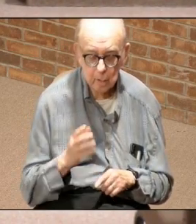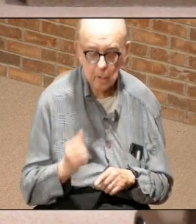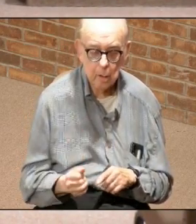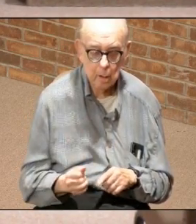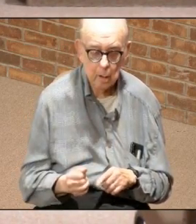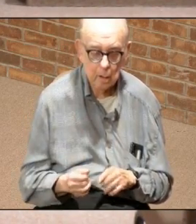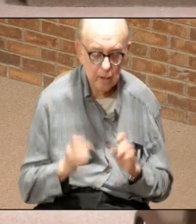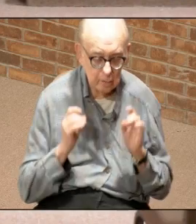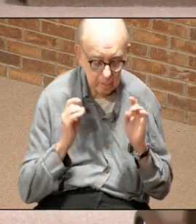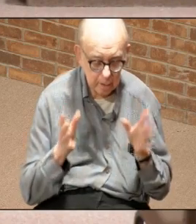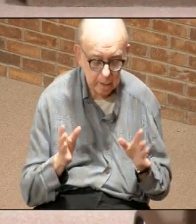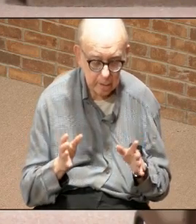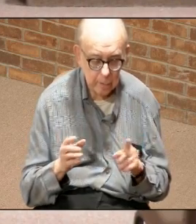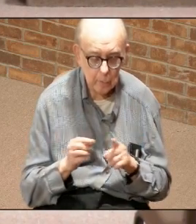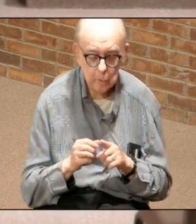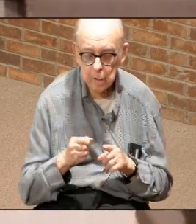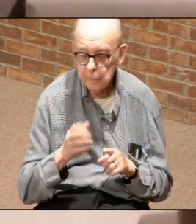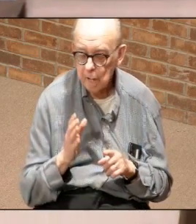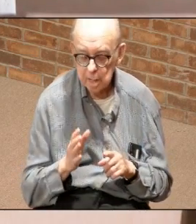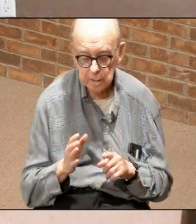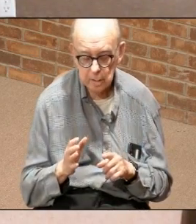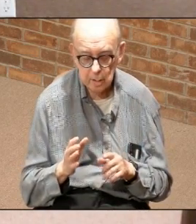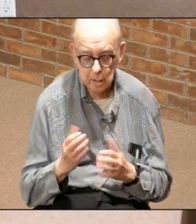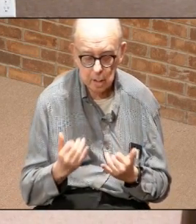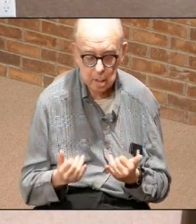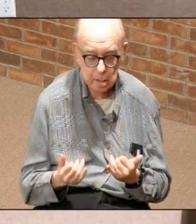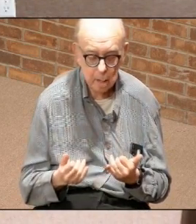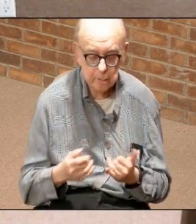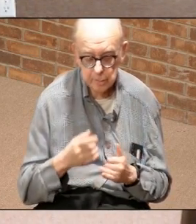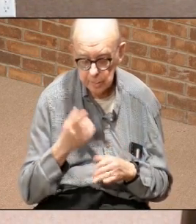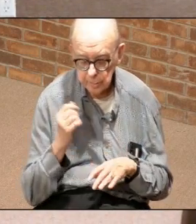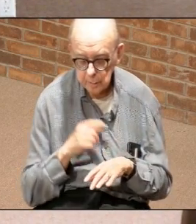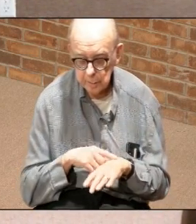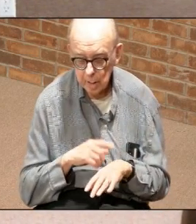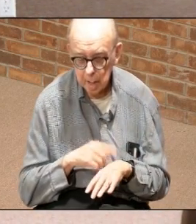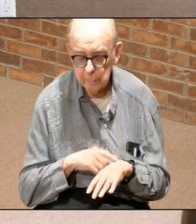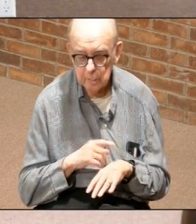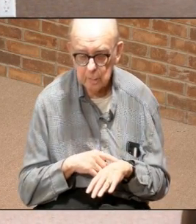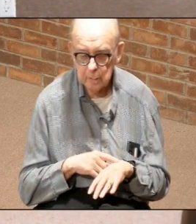because they don't like to hear the word of God. Now it's summertime